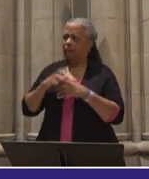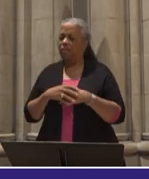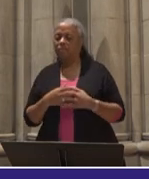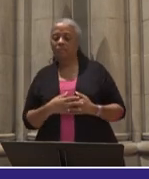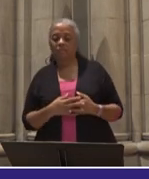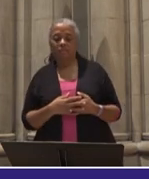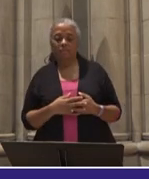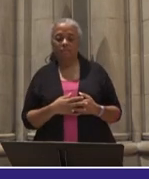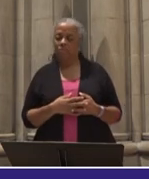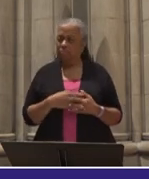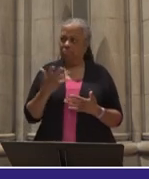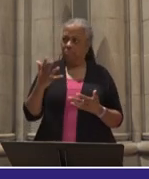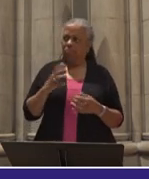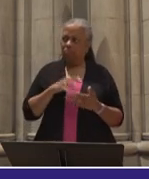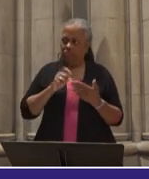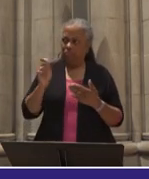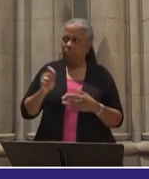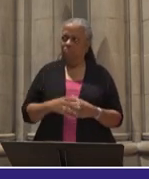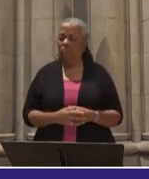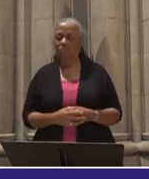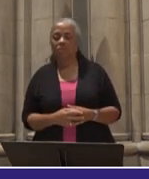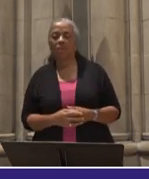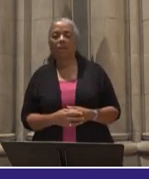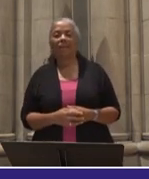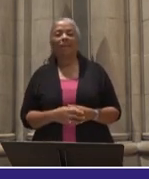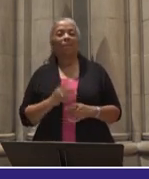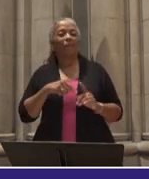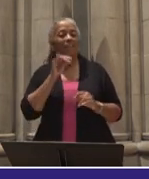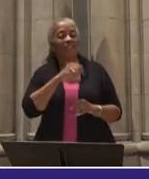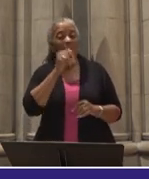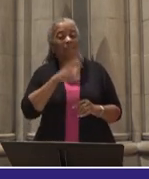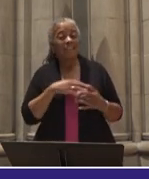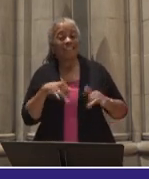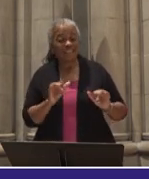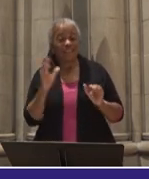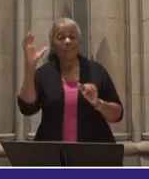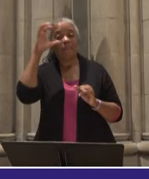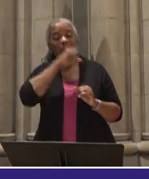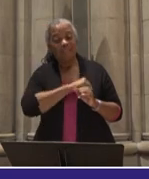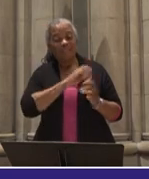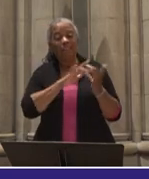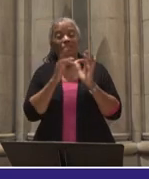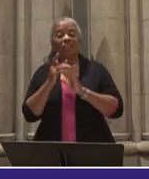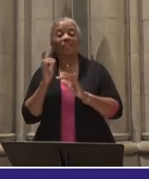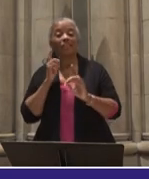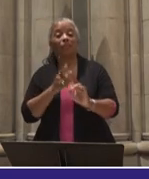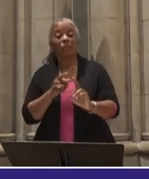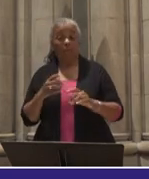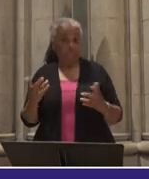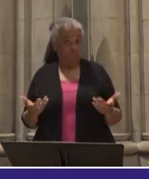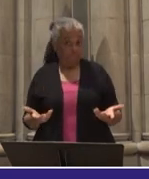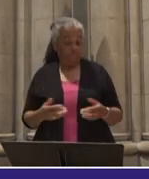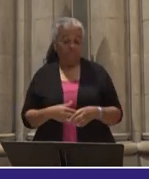thereby missing Jesus' point. which is this: